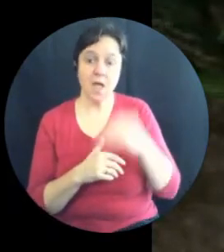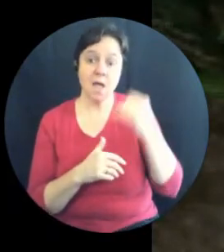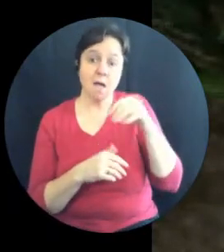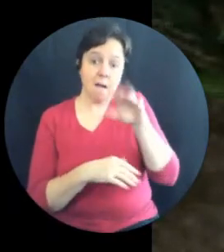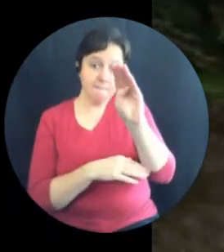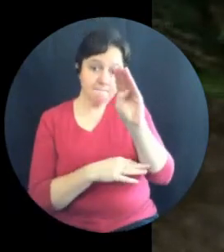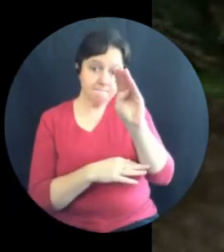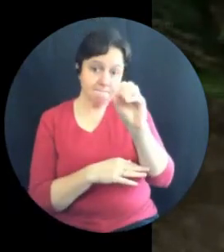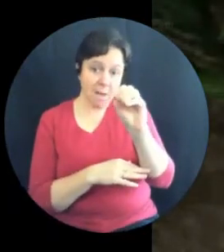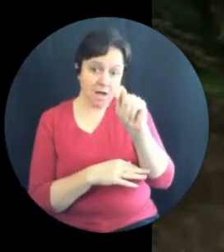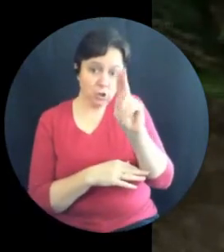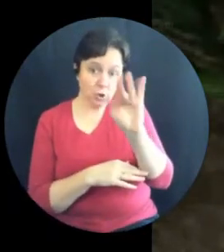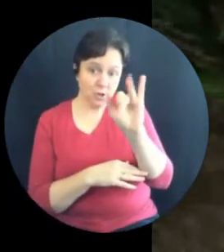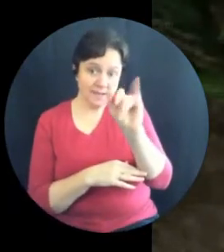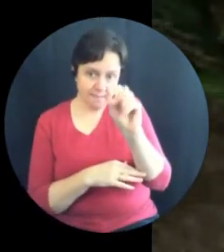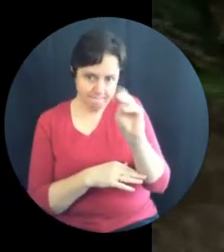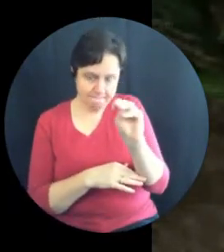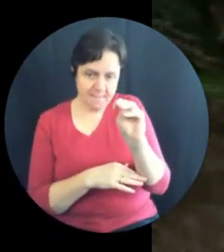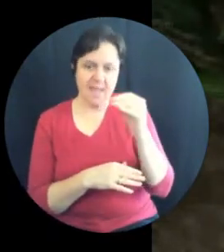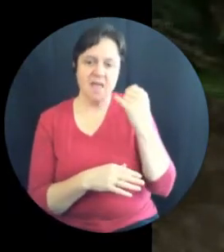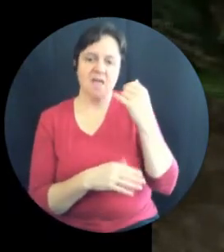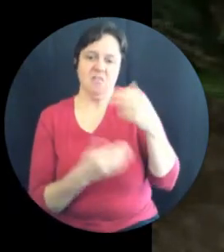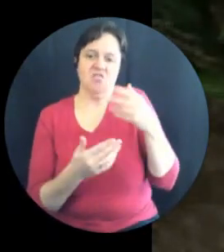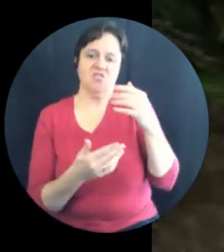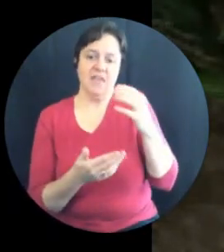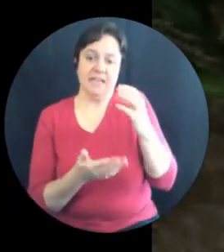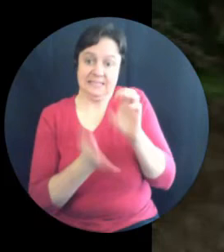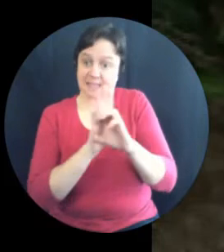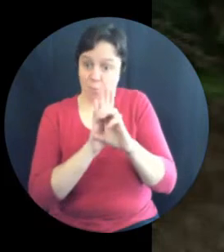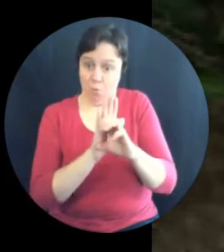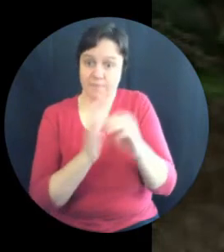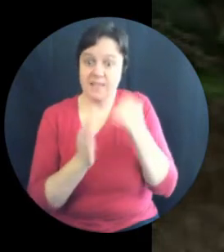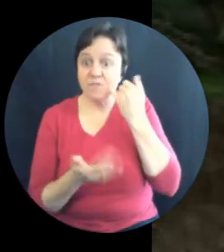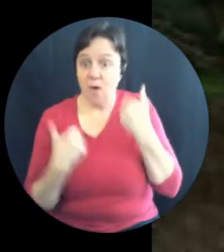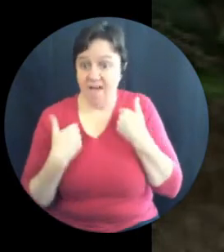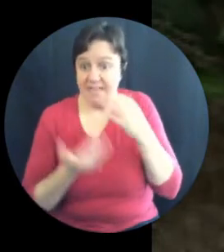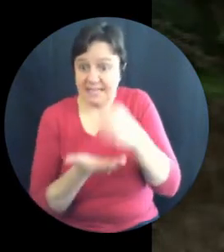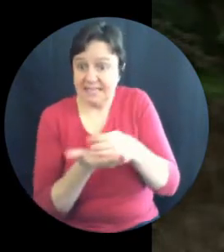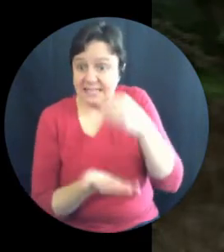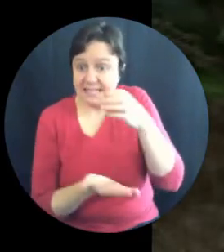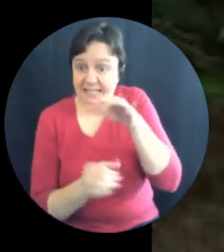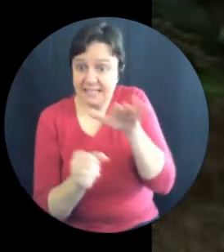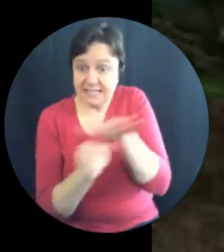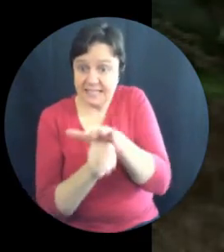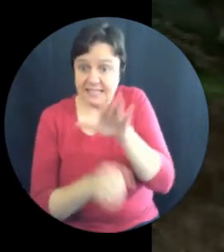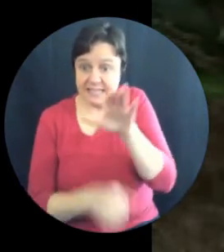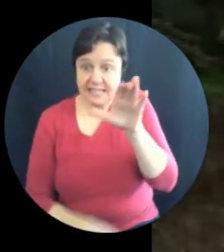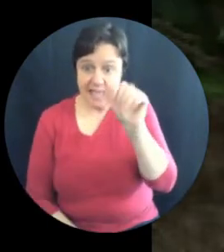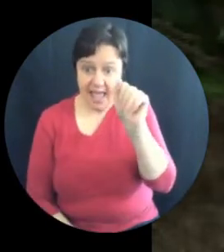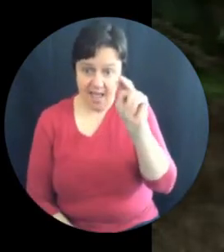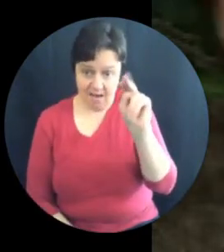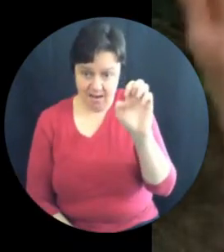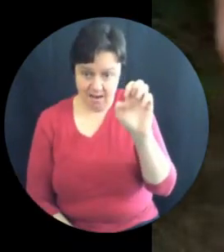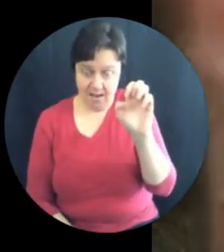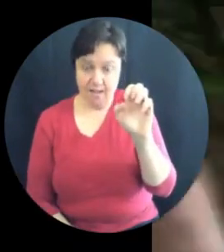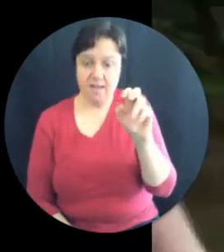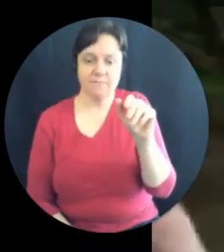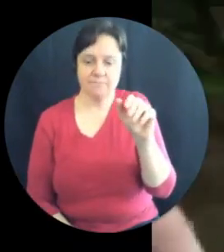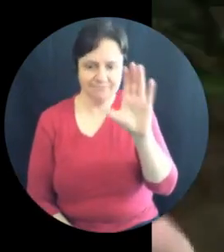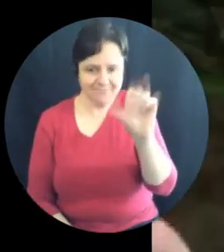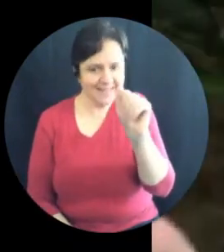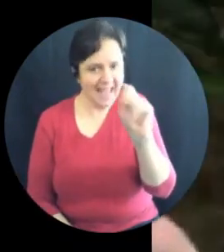bulging, be aware that that is a real problem. The Clostridium bacteria produces a toxin.